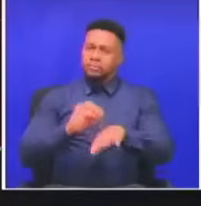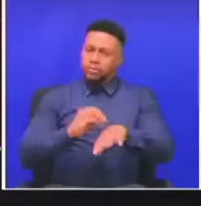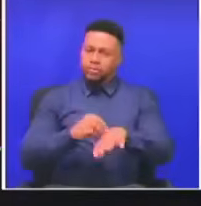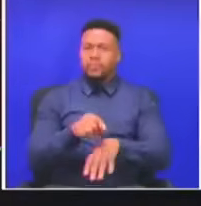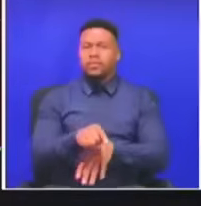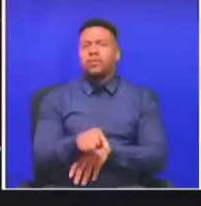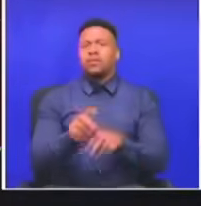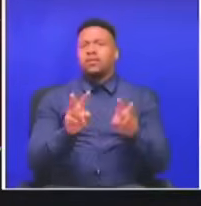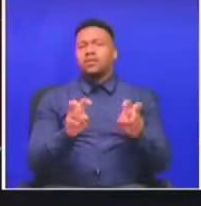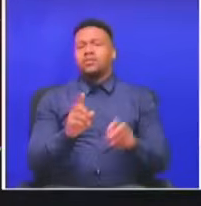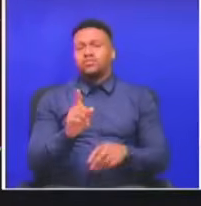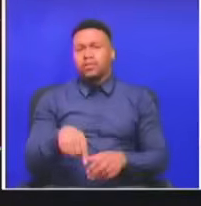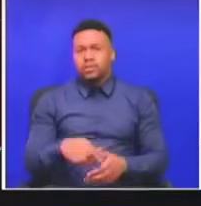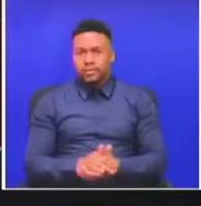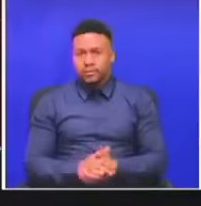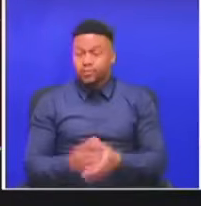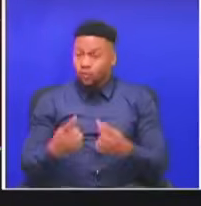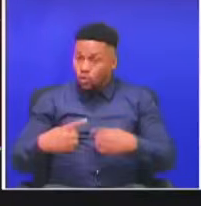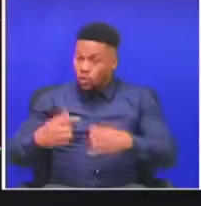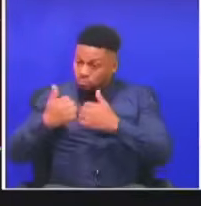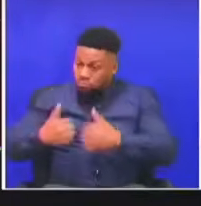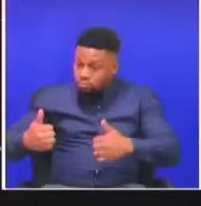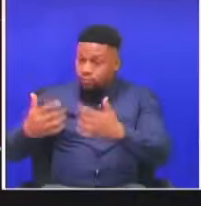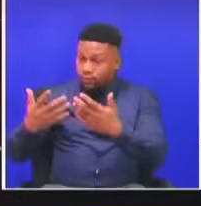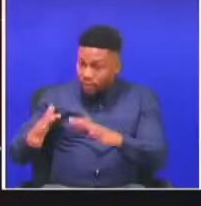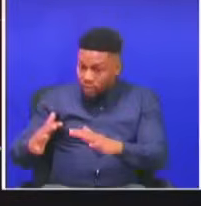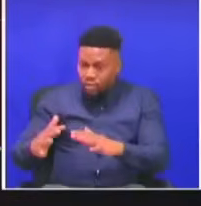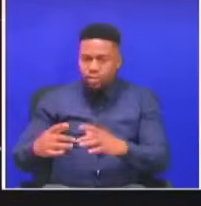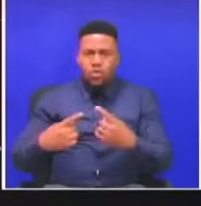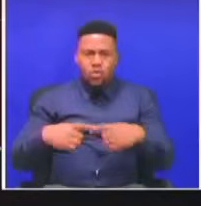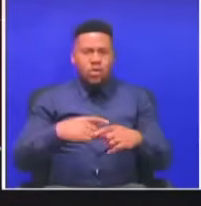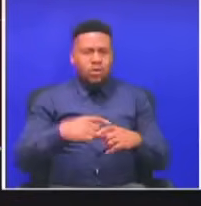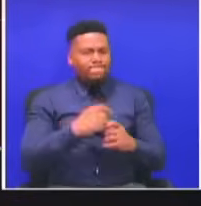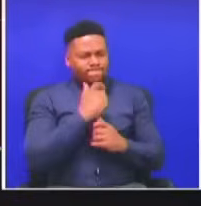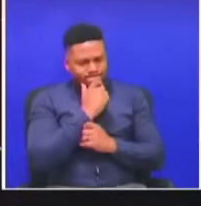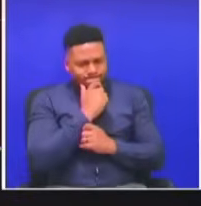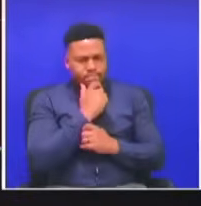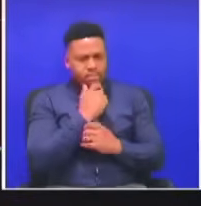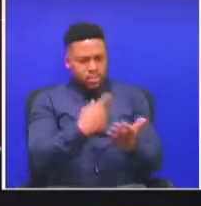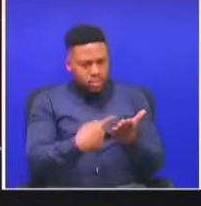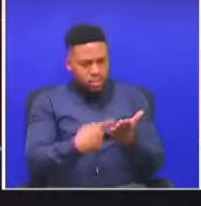come to the conclusion that we will find good answers